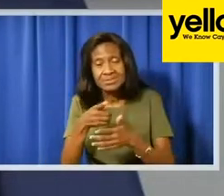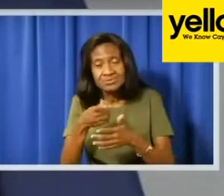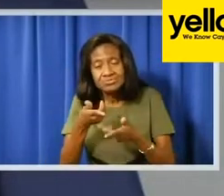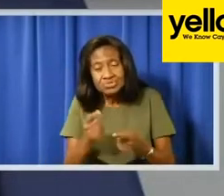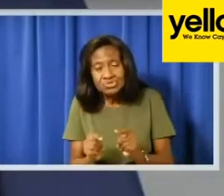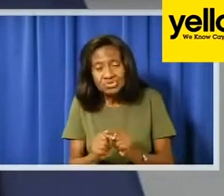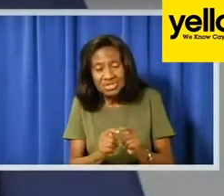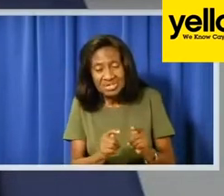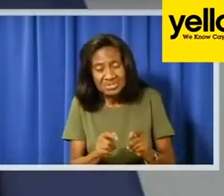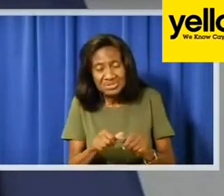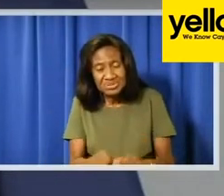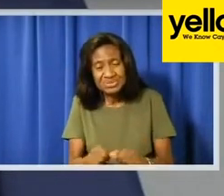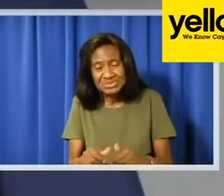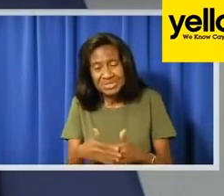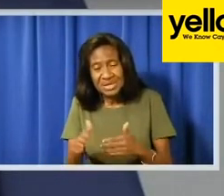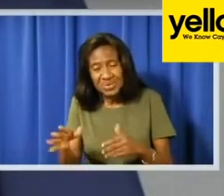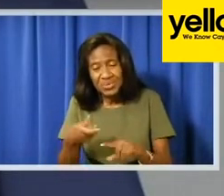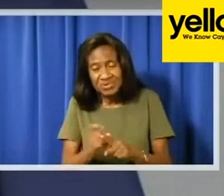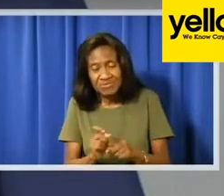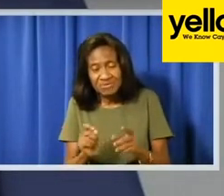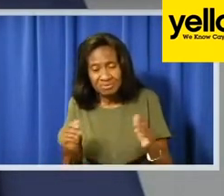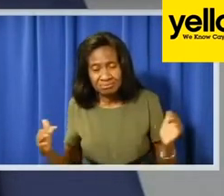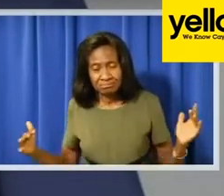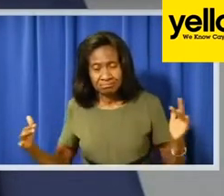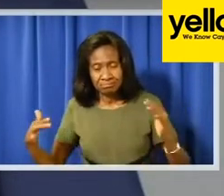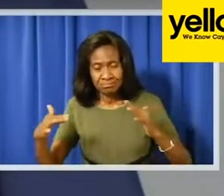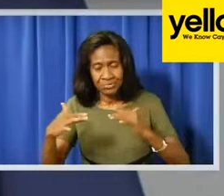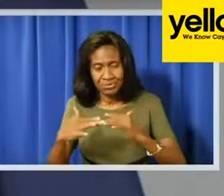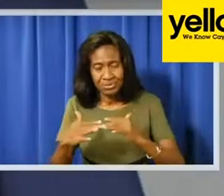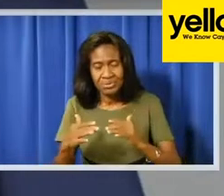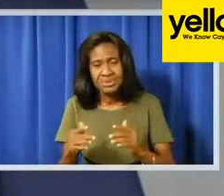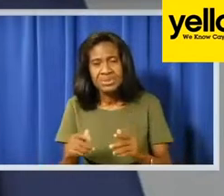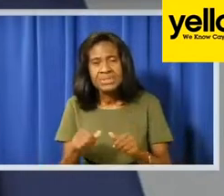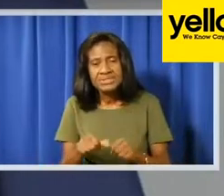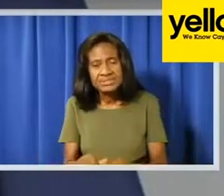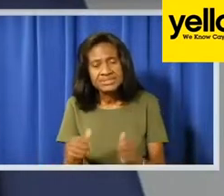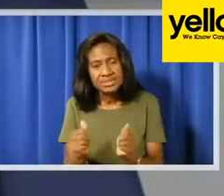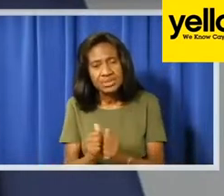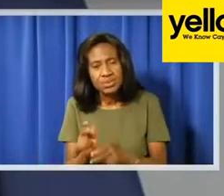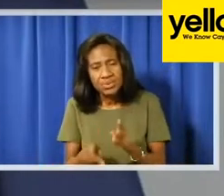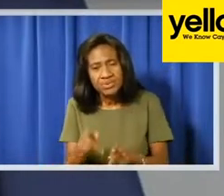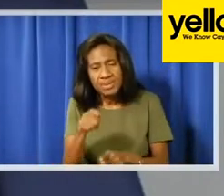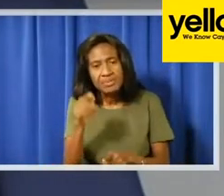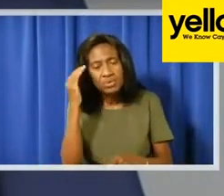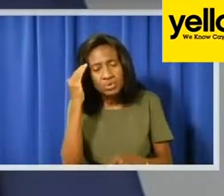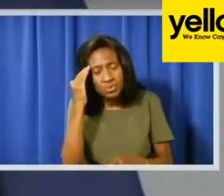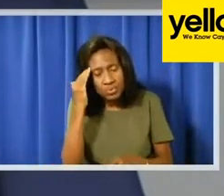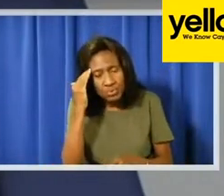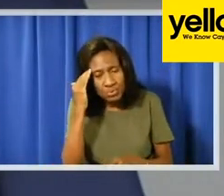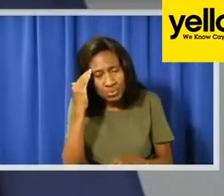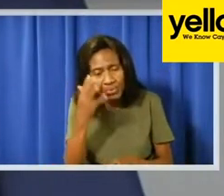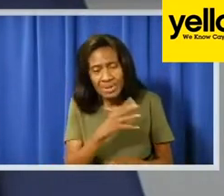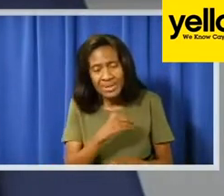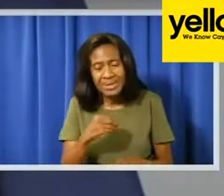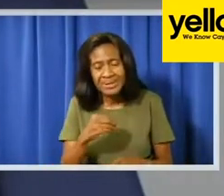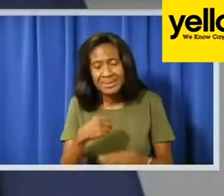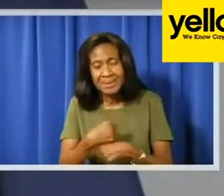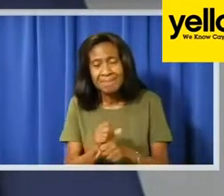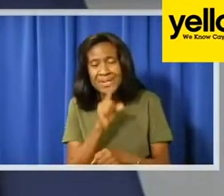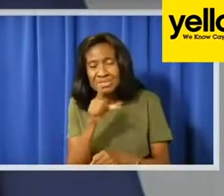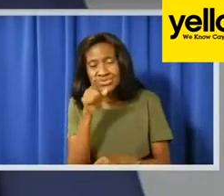crowds. Stay with people that you know, those who are safe. And make sure you're vaccinated before